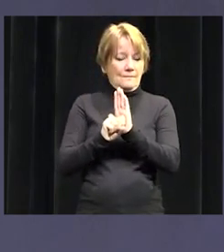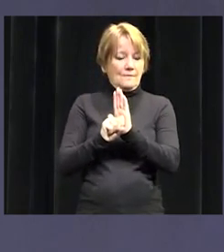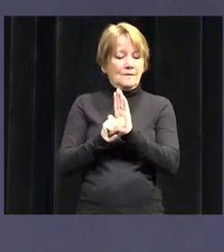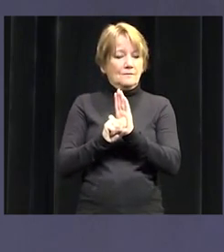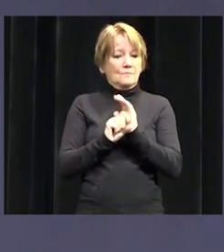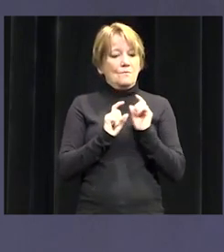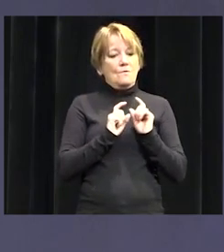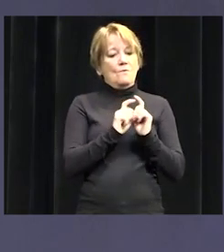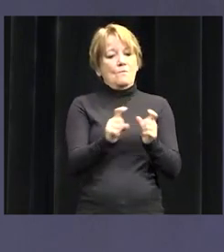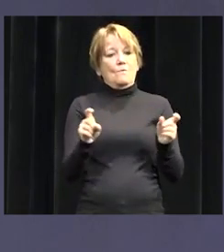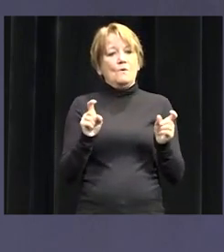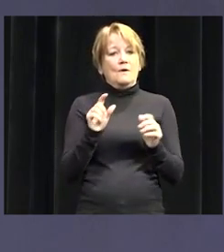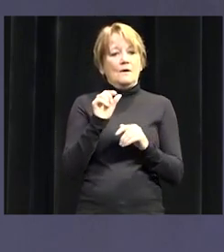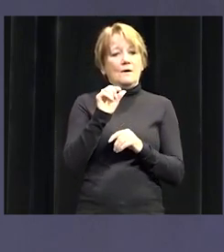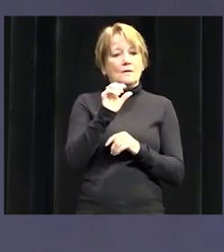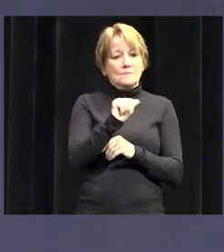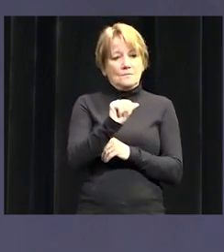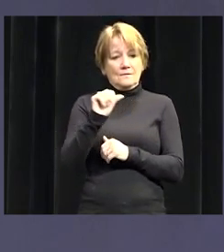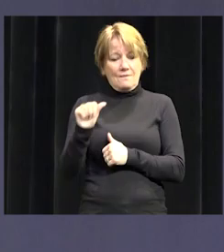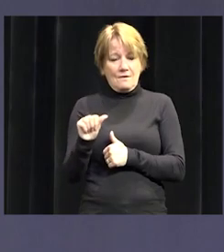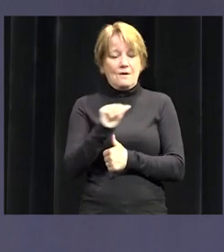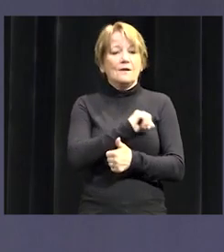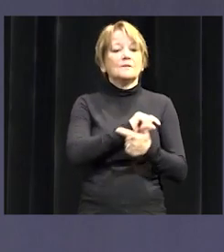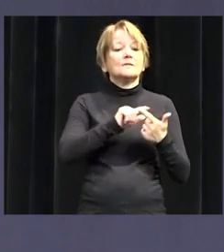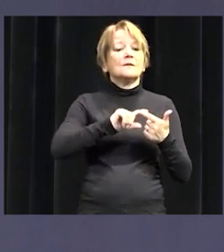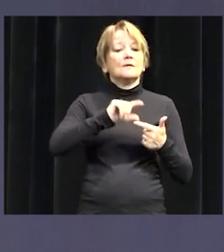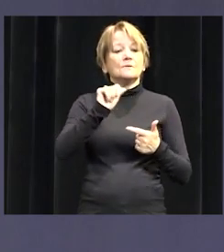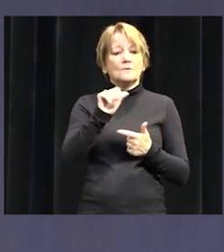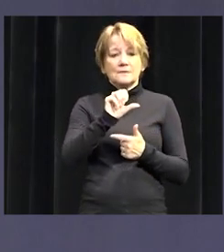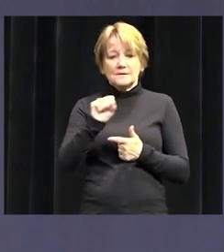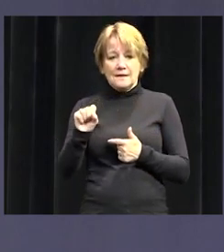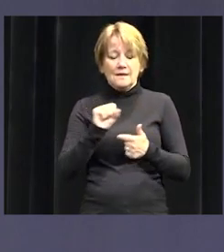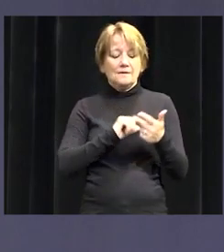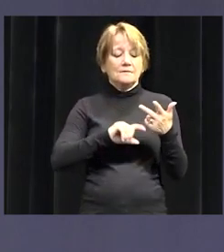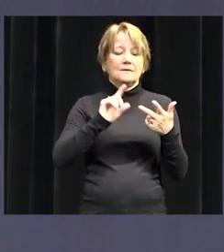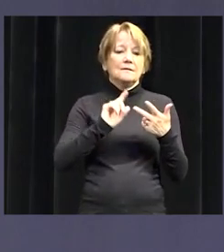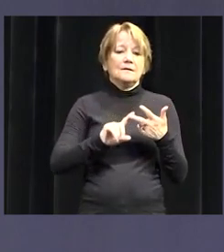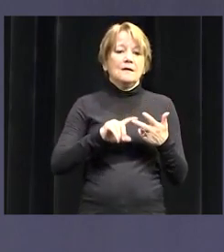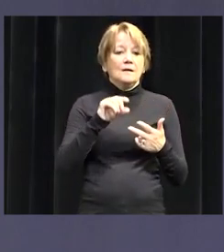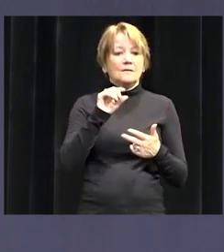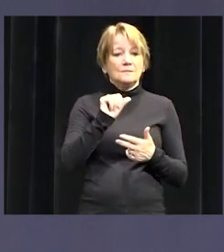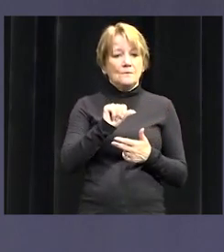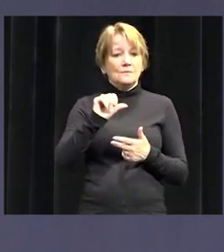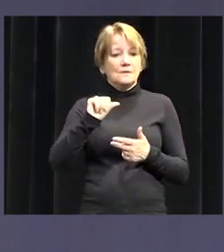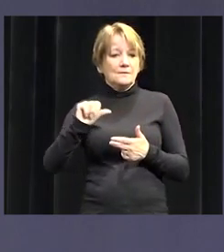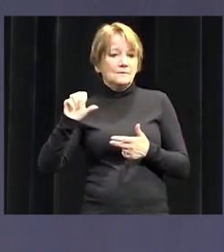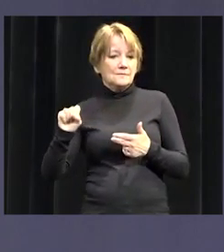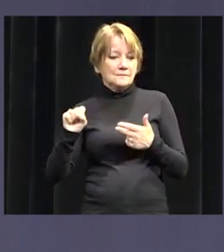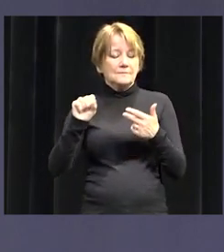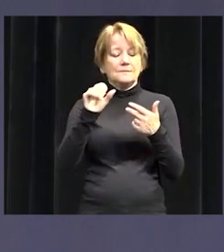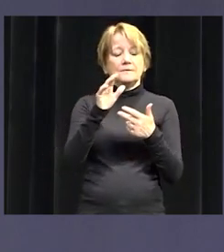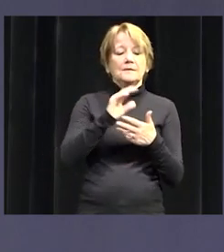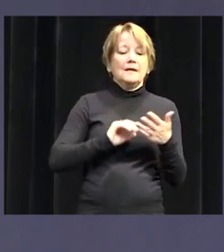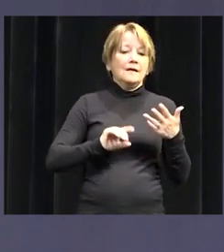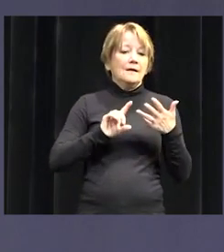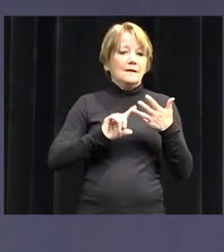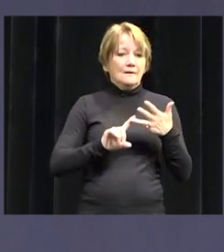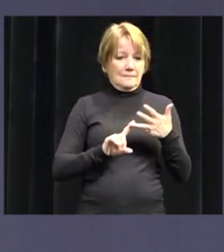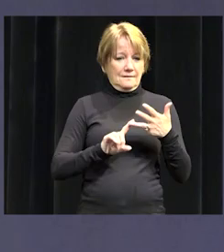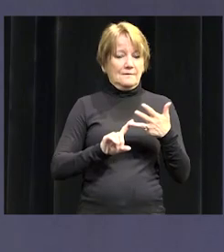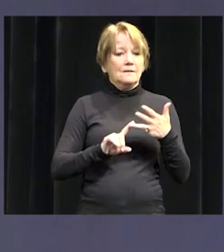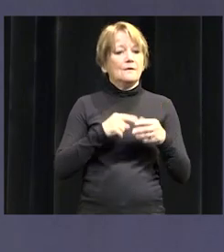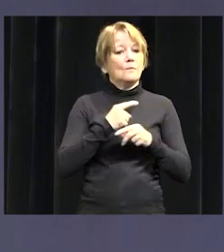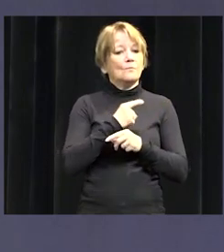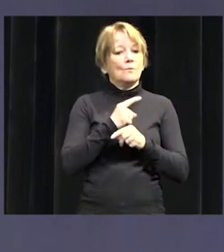Commonwealth to award the Associate in Arts, the Associate in Science, the Associate in Applied Science